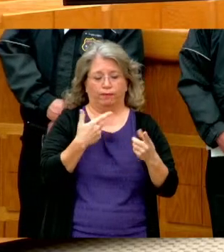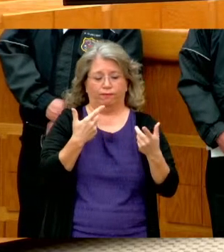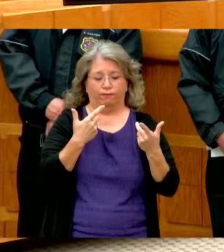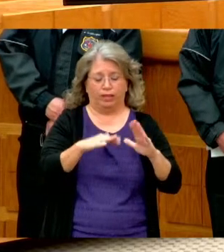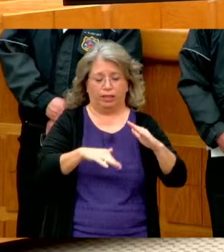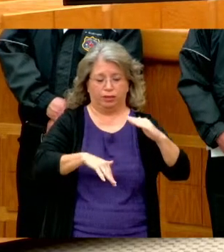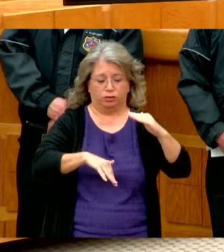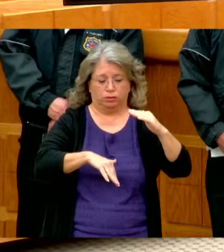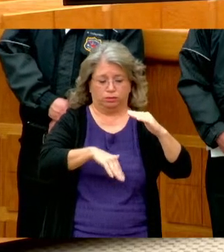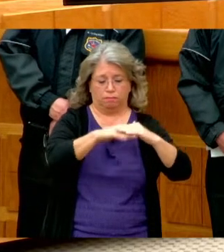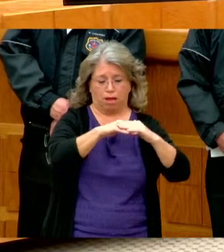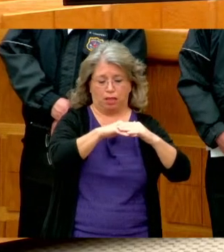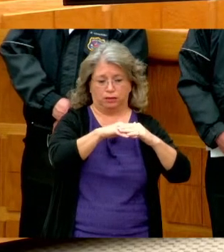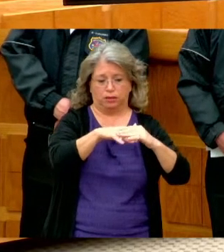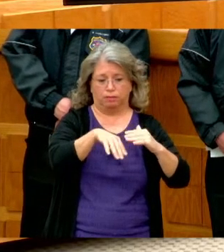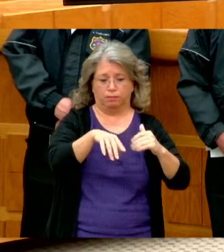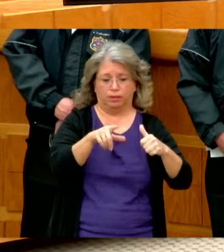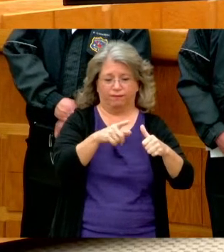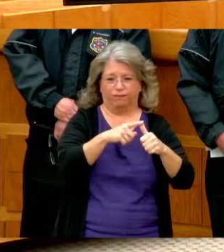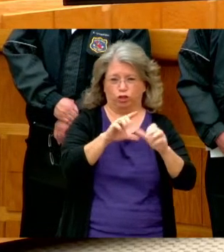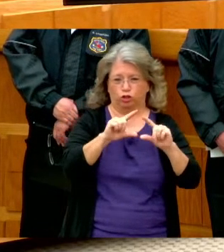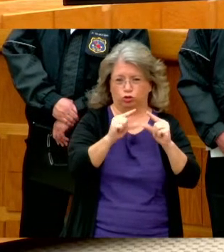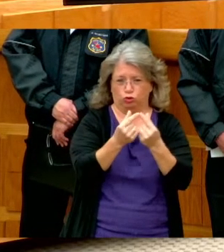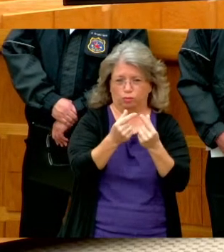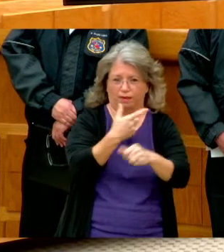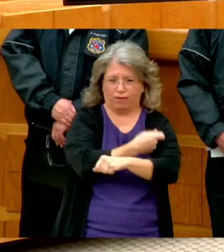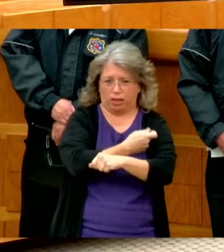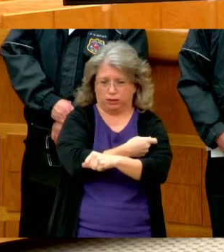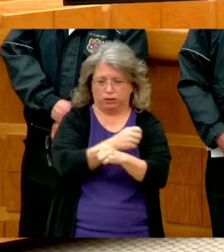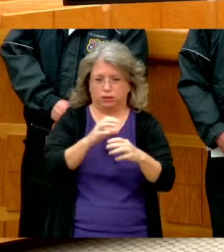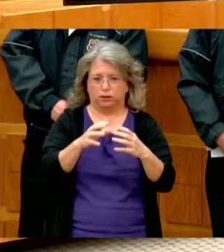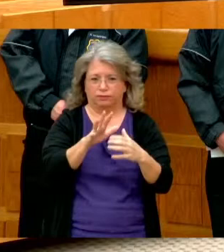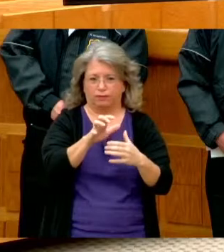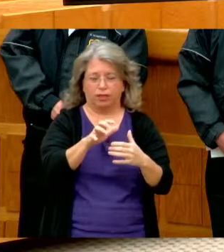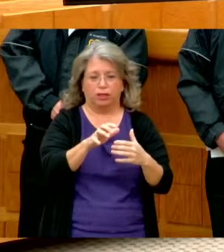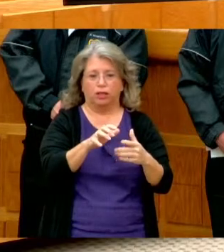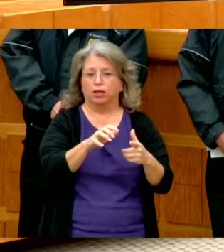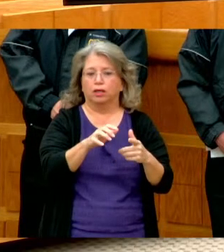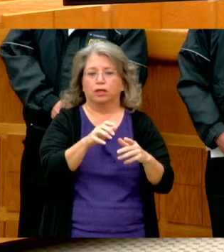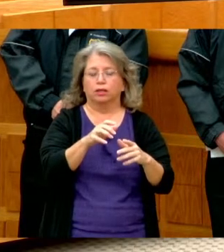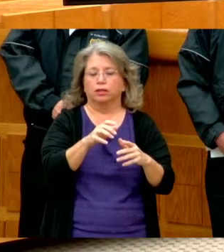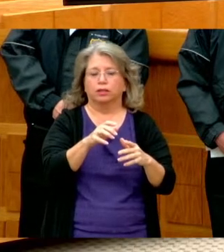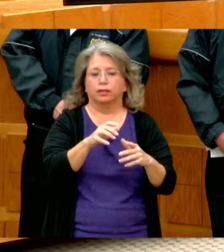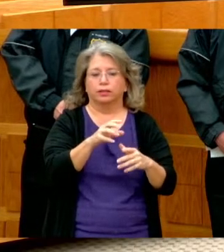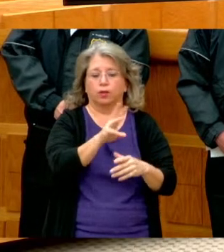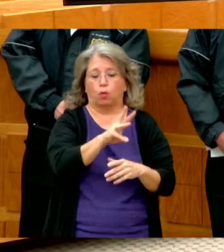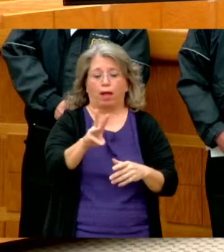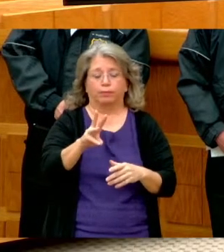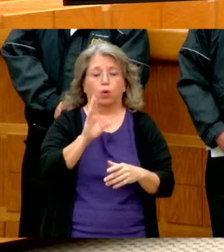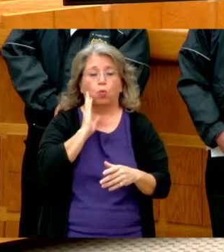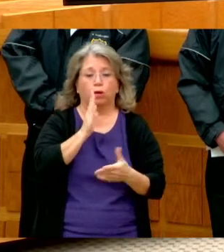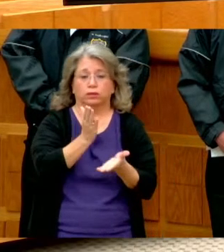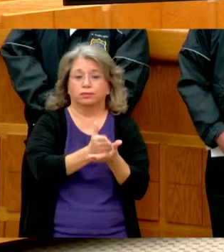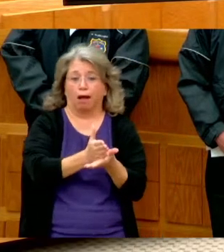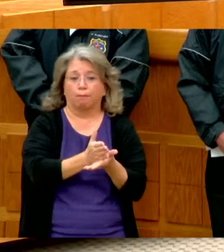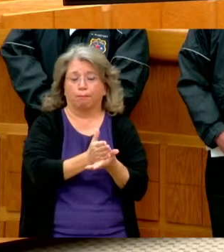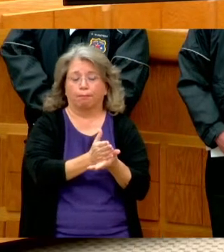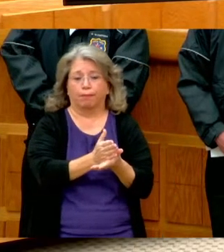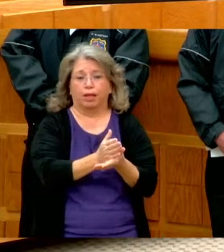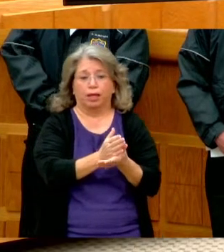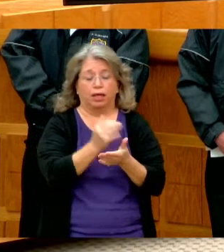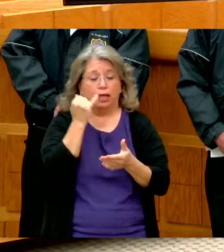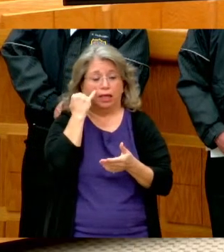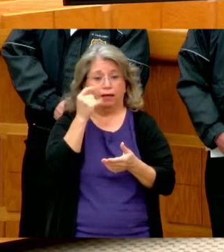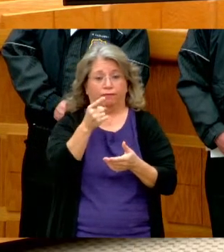are assigned to a pre-registered applicant, it's going to stop you. So if you register and it says there's no more